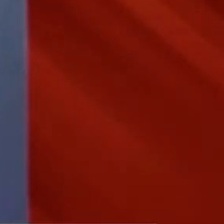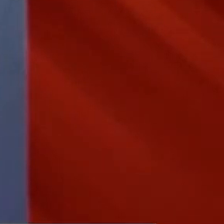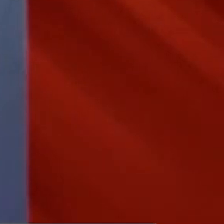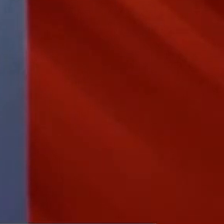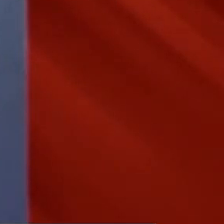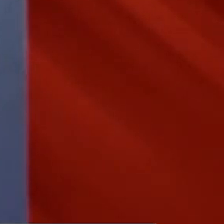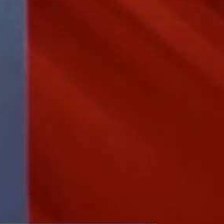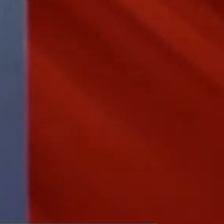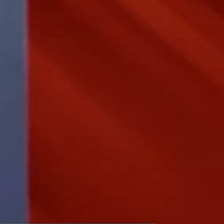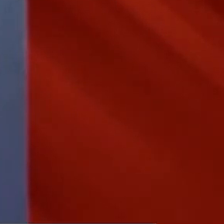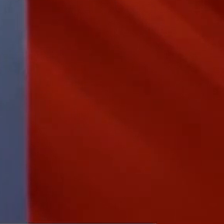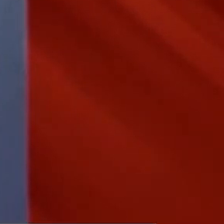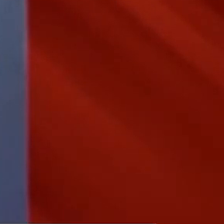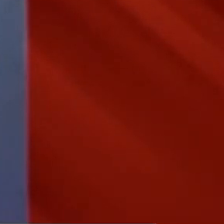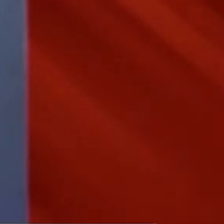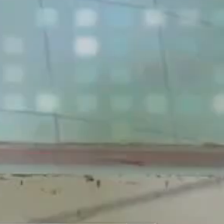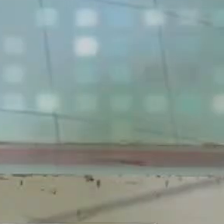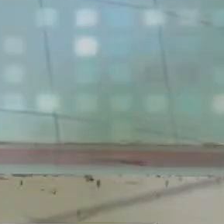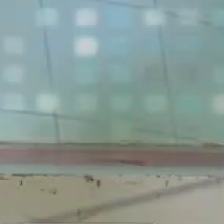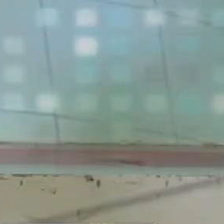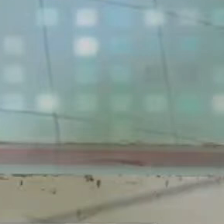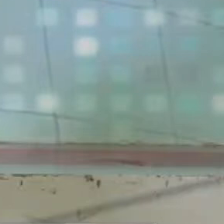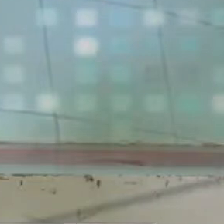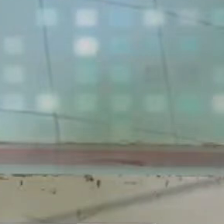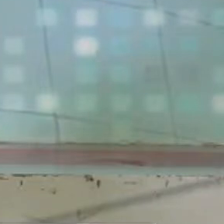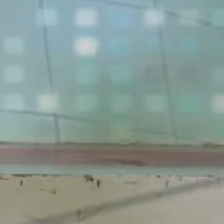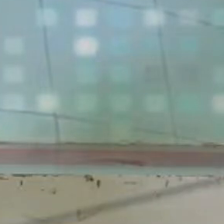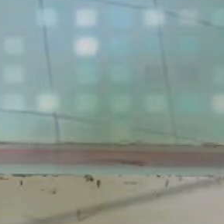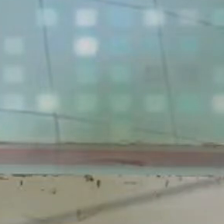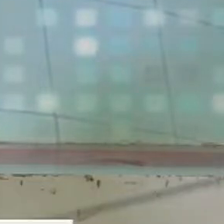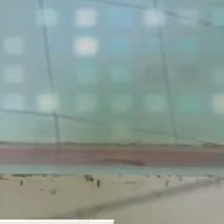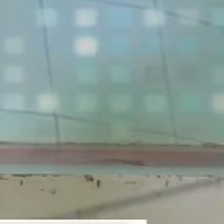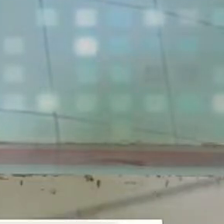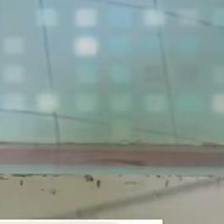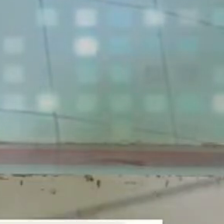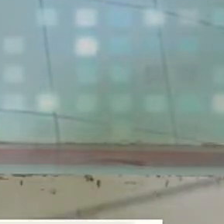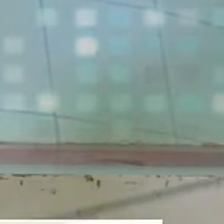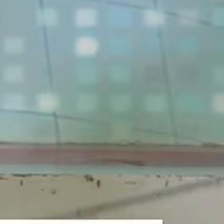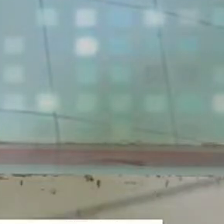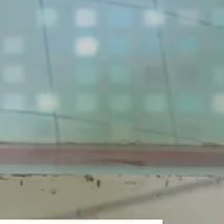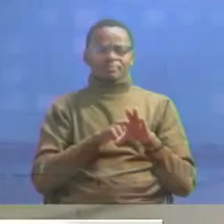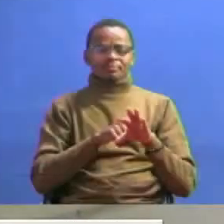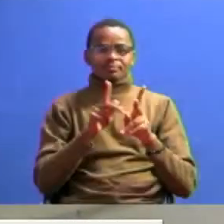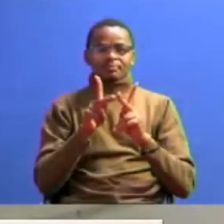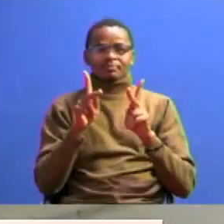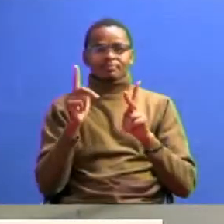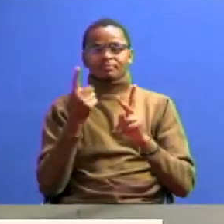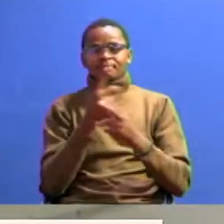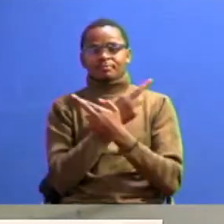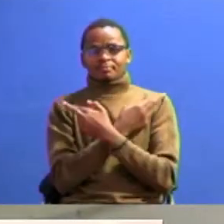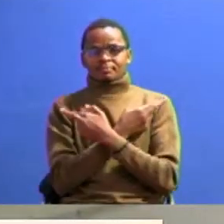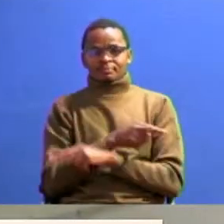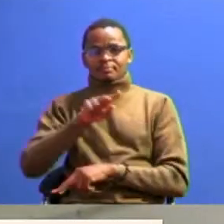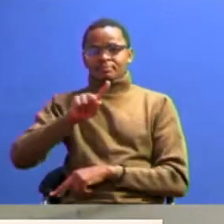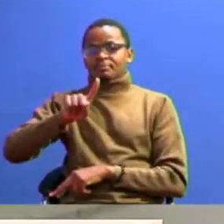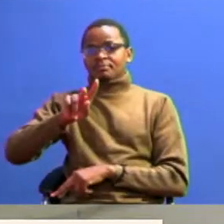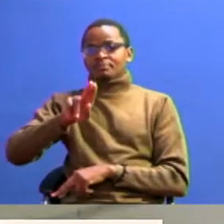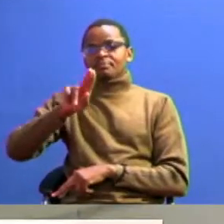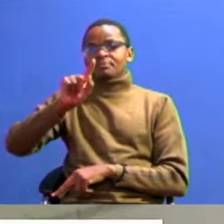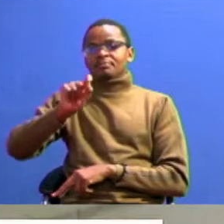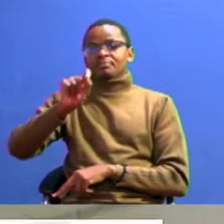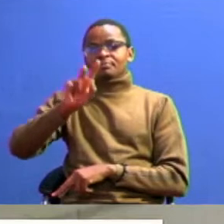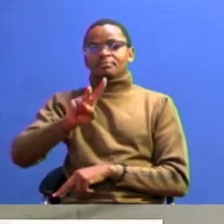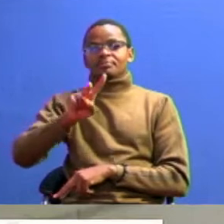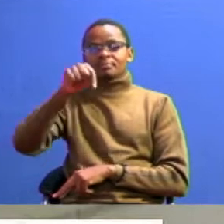gives you have a 2 All right, it's time for us to take a very fast break here on KUTV Primetime